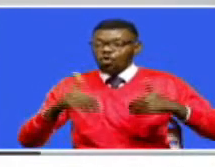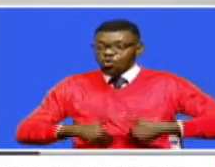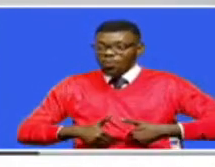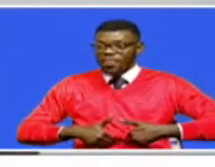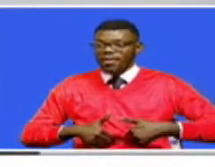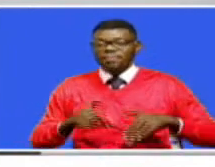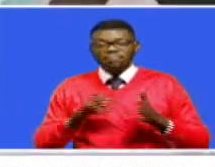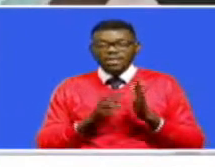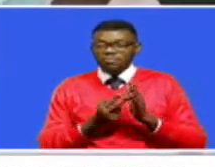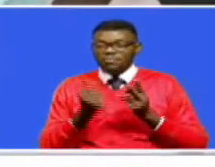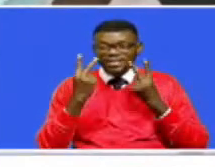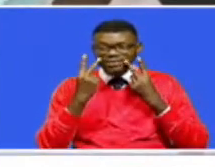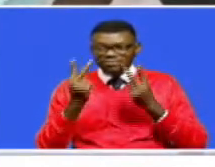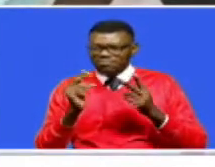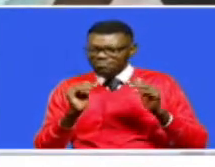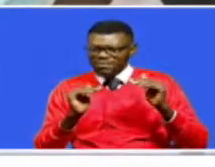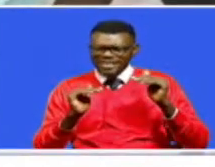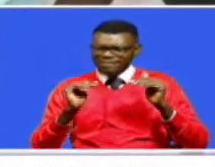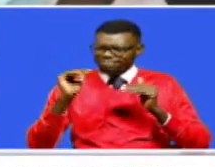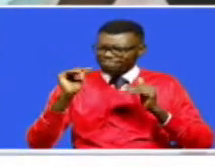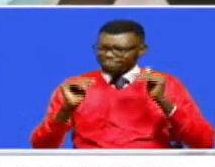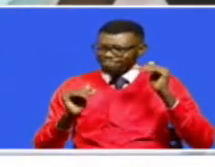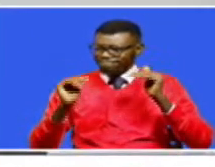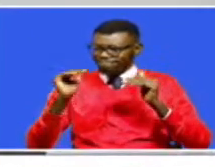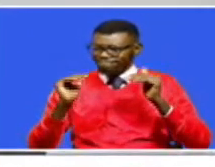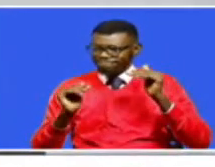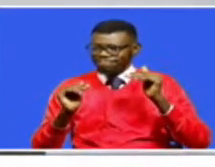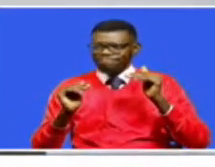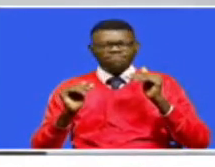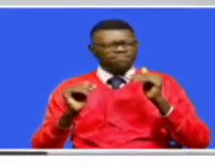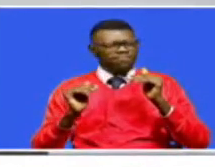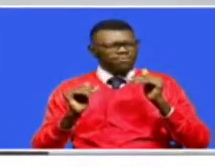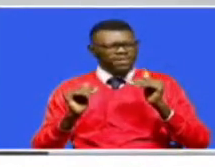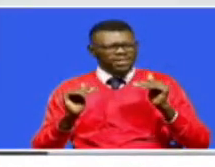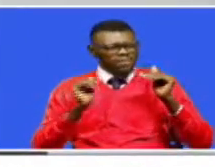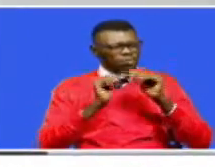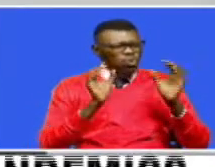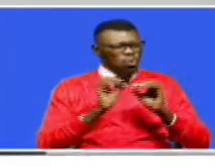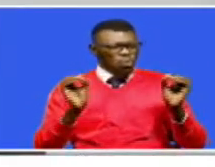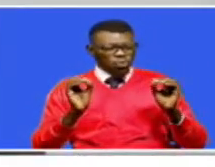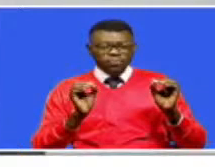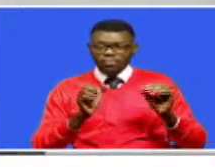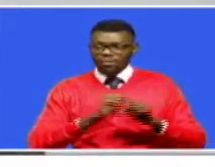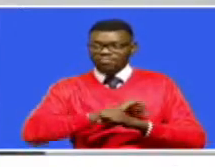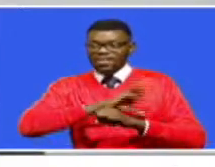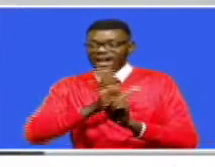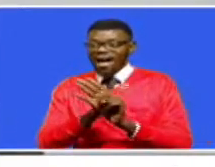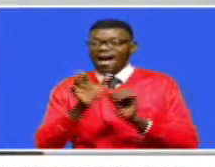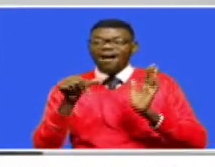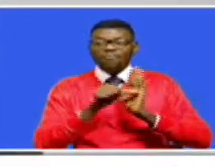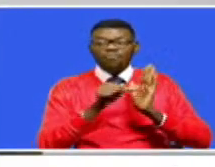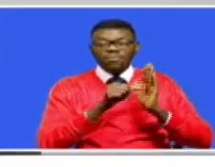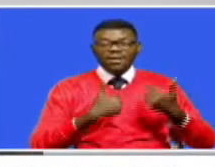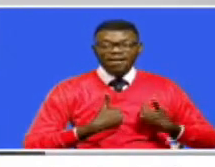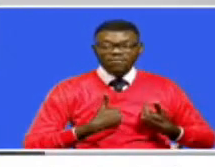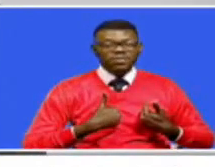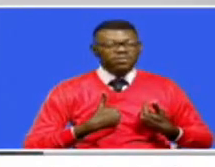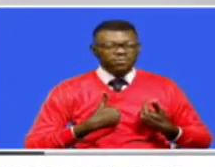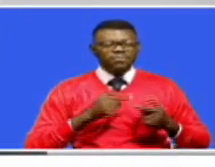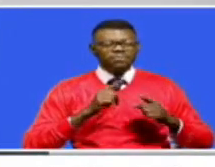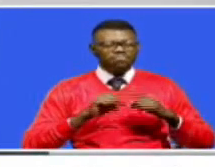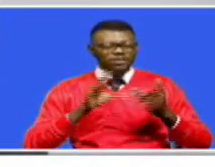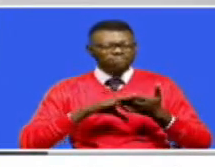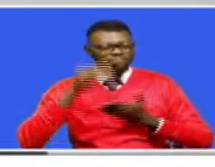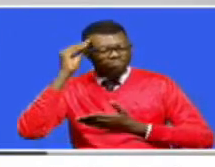you can be able to see the inequity. These are some of the hard lessons that the pandemic has taught us. And it has, out of